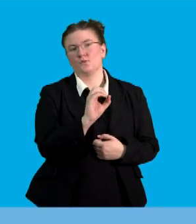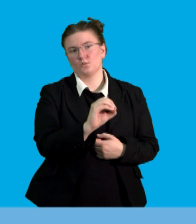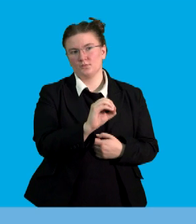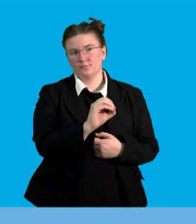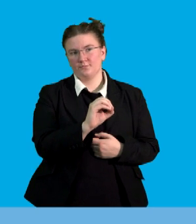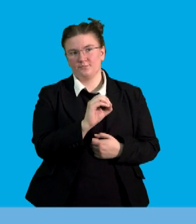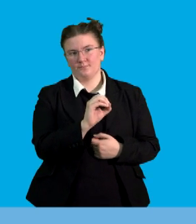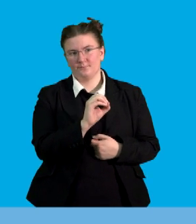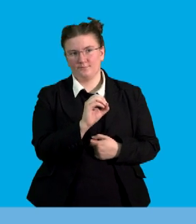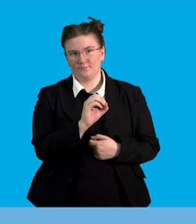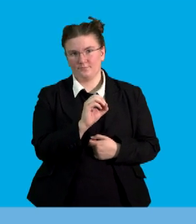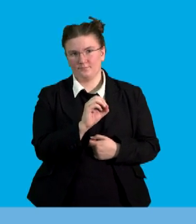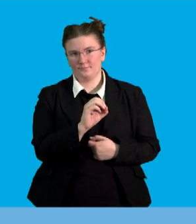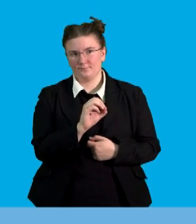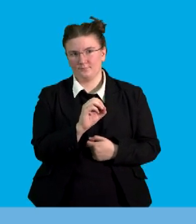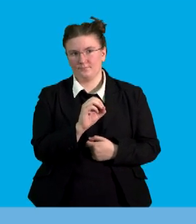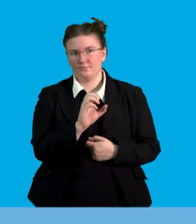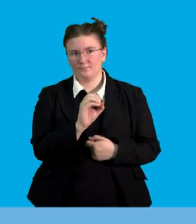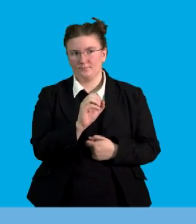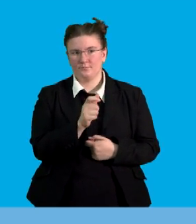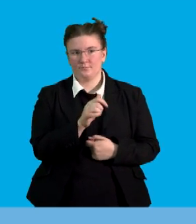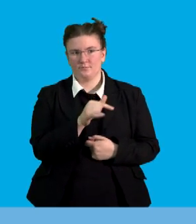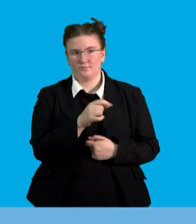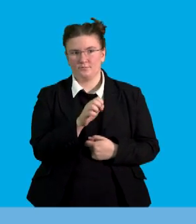So we have oxygen